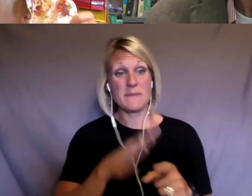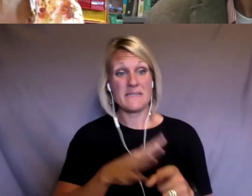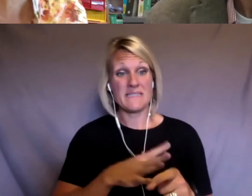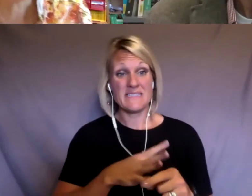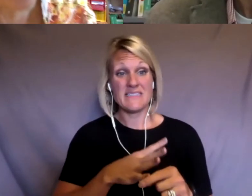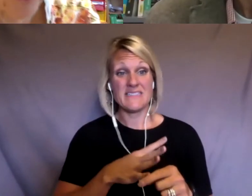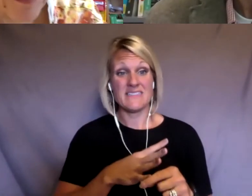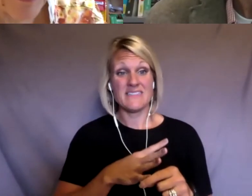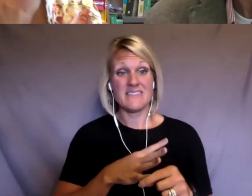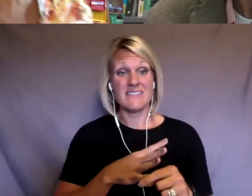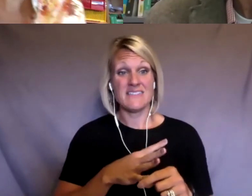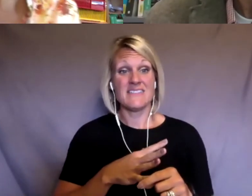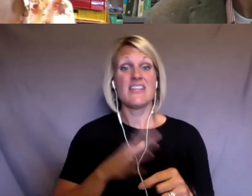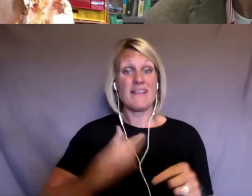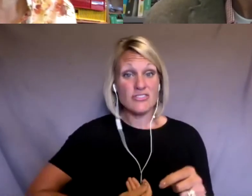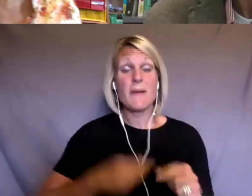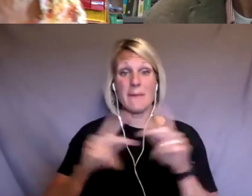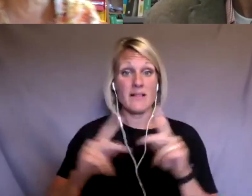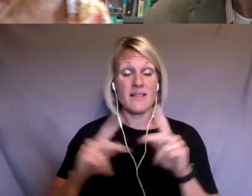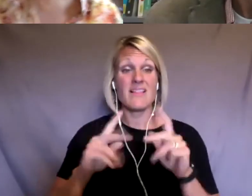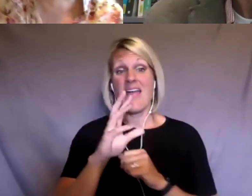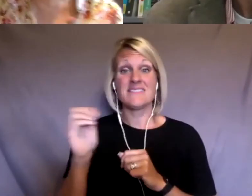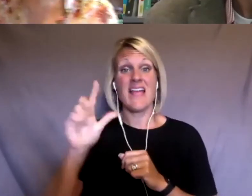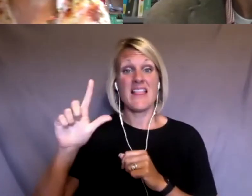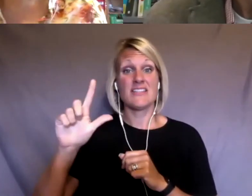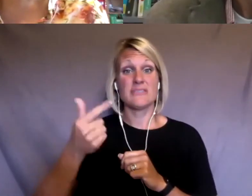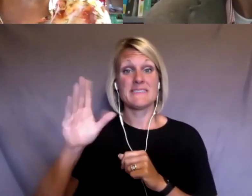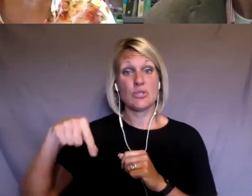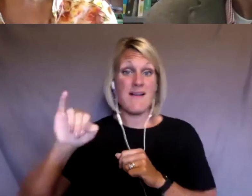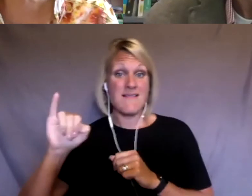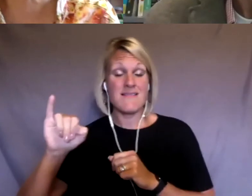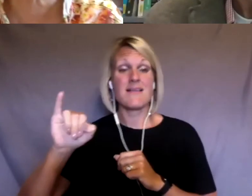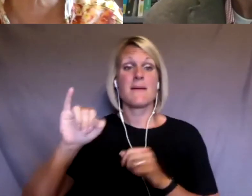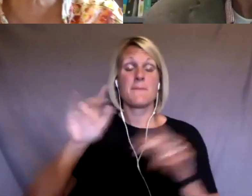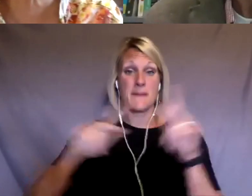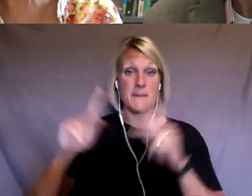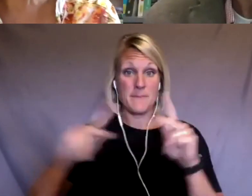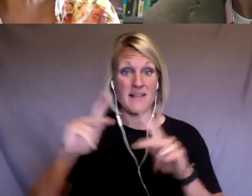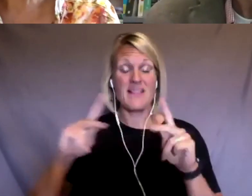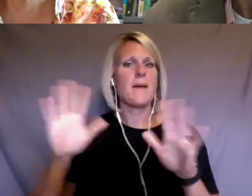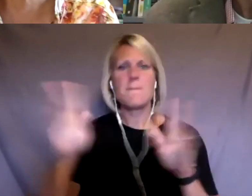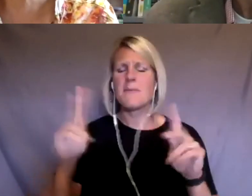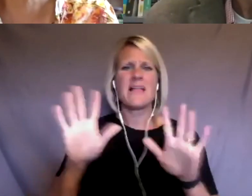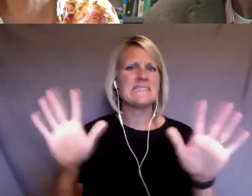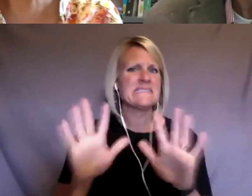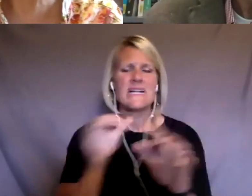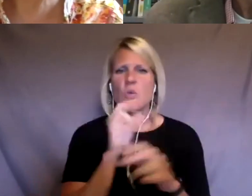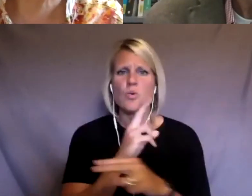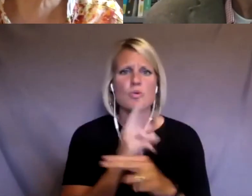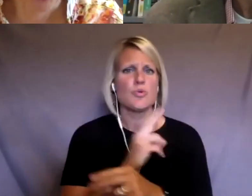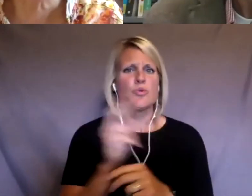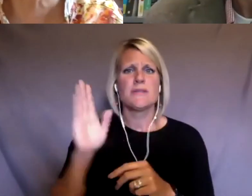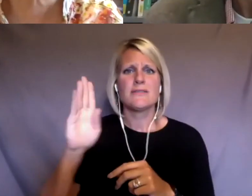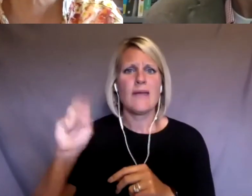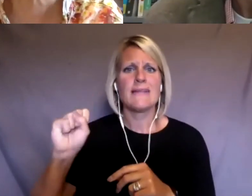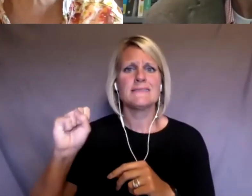and LGBTQI people from using public spaces and transit environments. And I have a